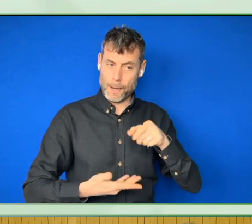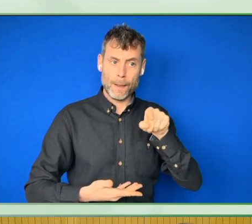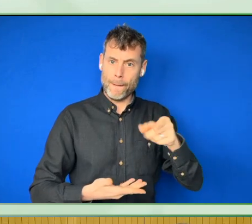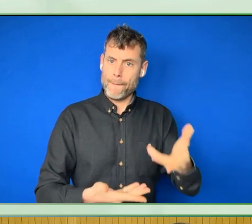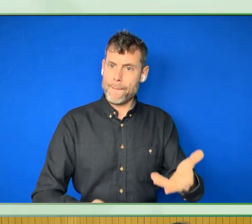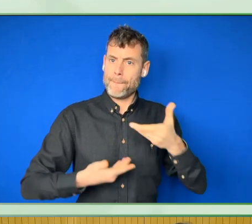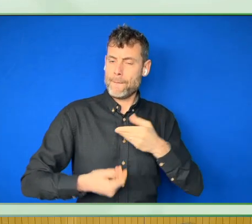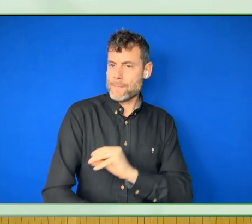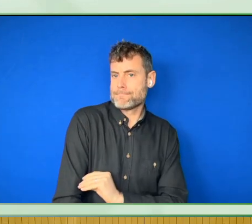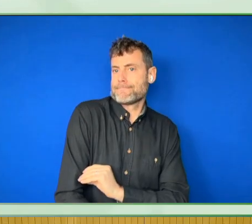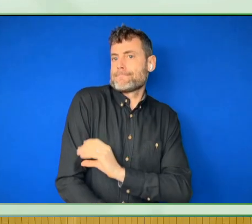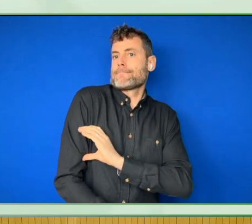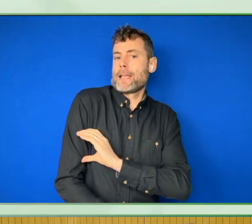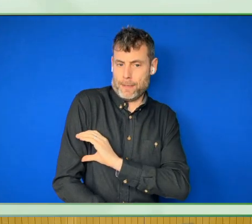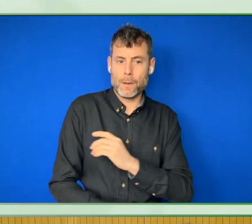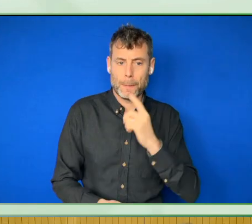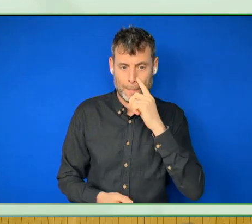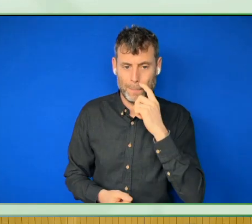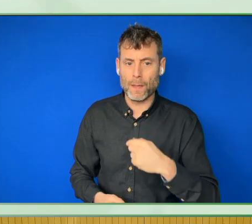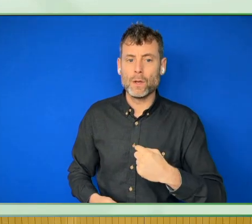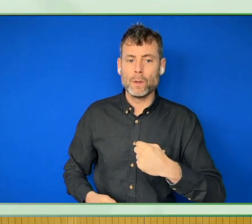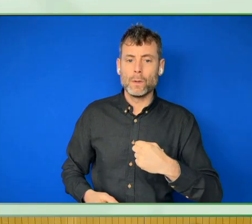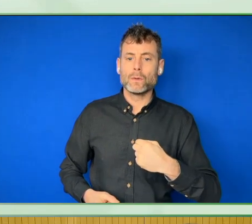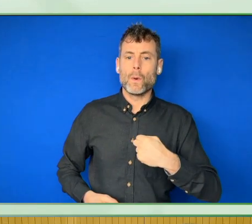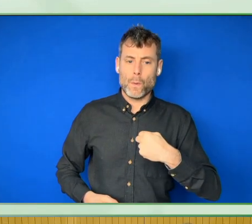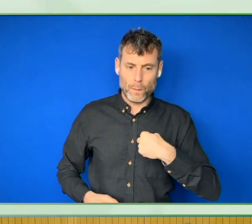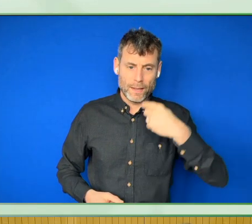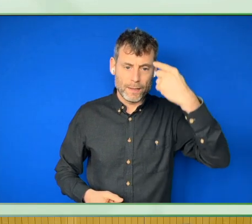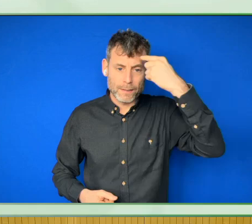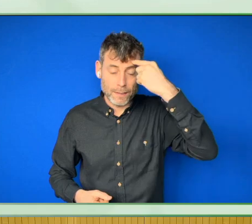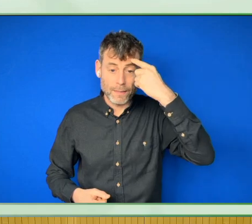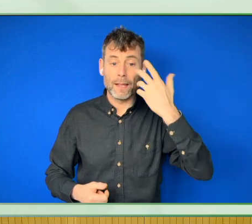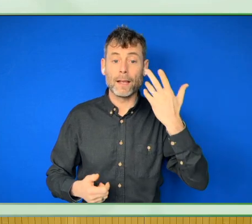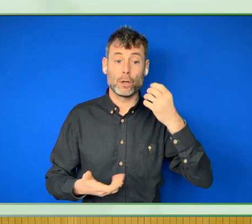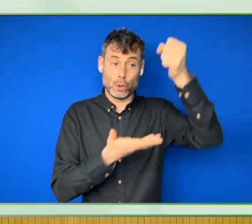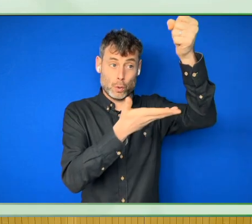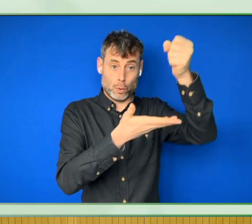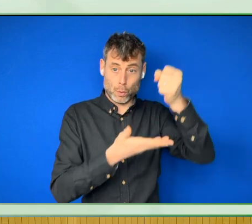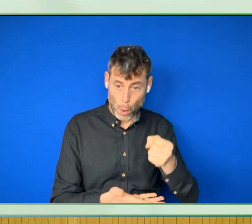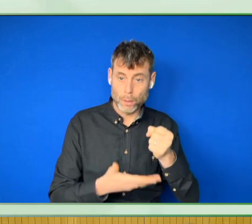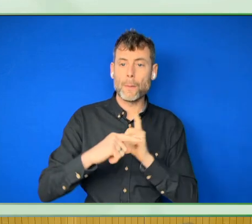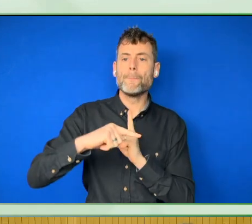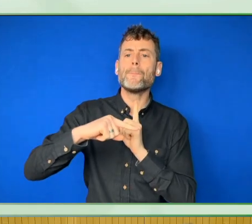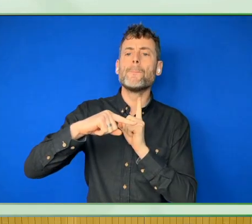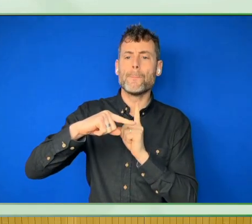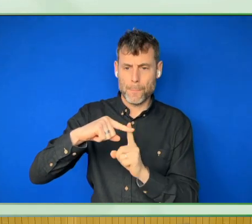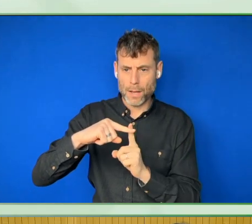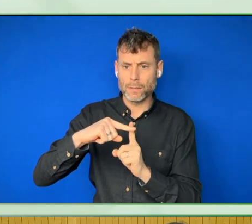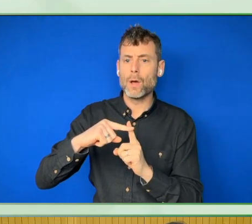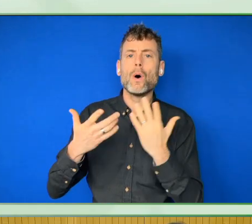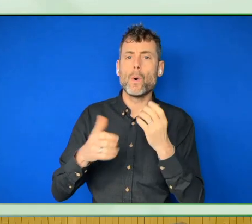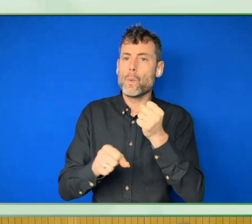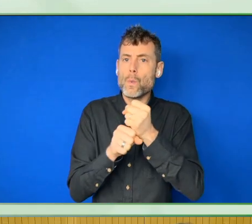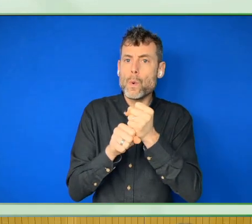allow us to continue this project, not only thinking about donors, it's about thinking about local partners and how they